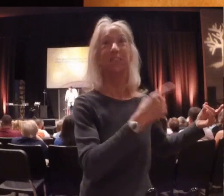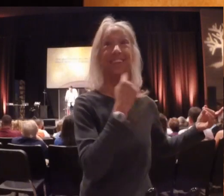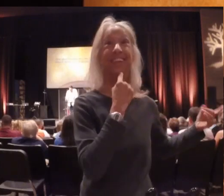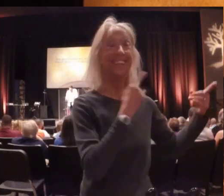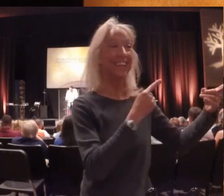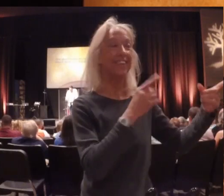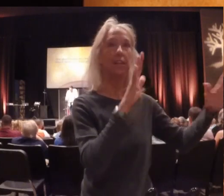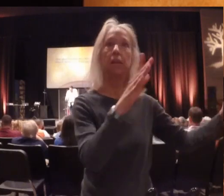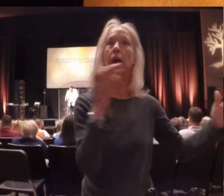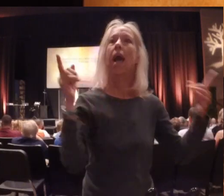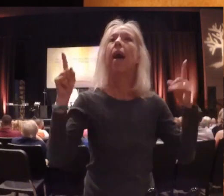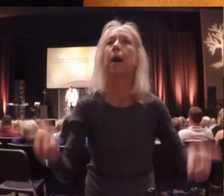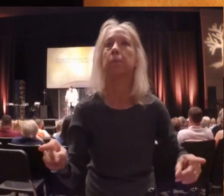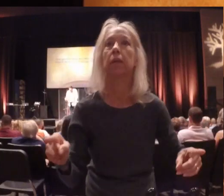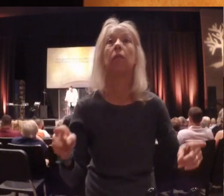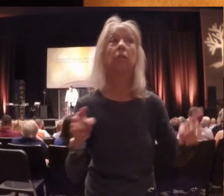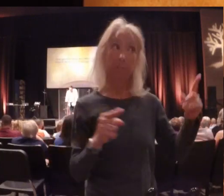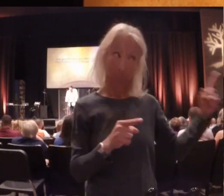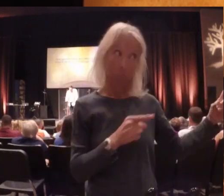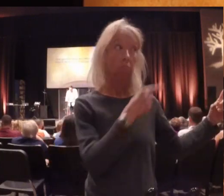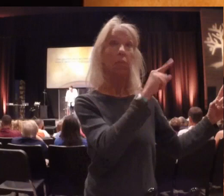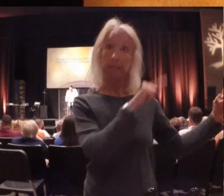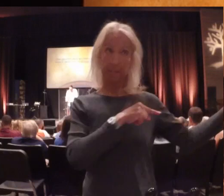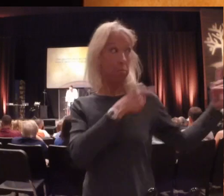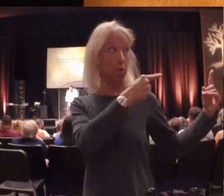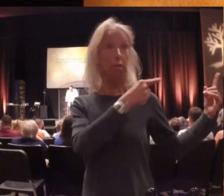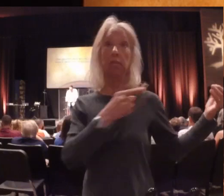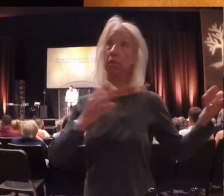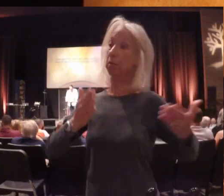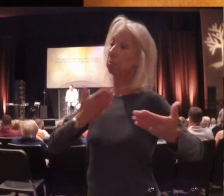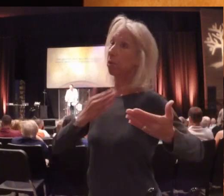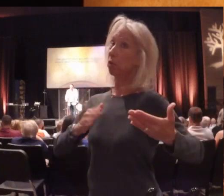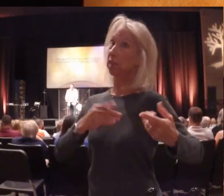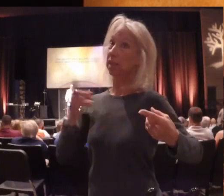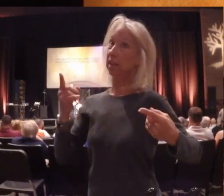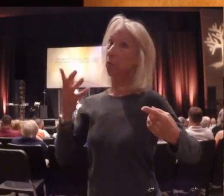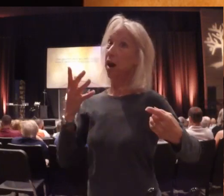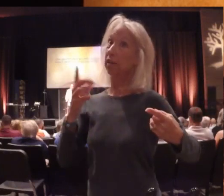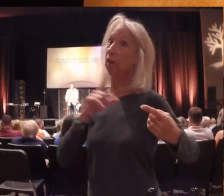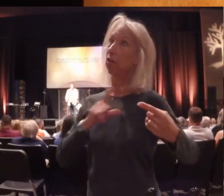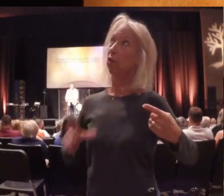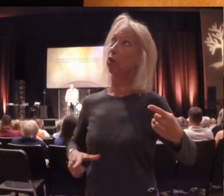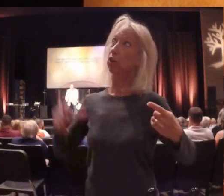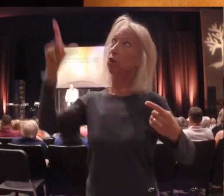it happened. What? When the musician played, that the hand of the Lord came upon